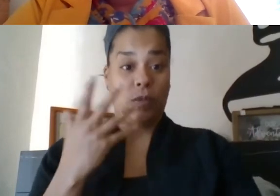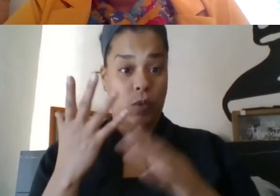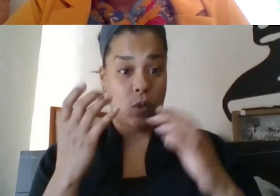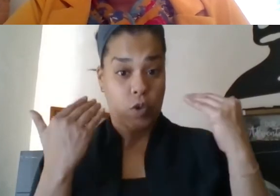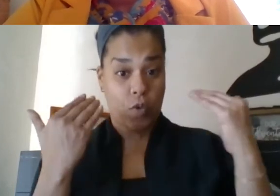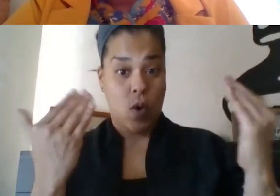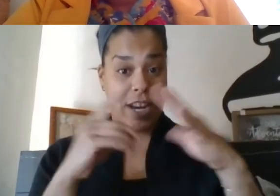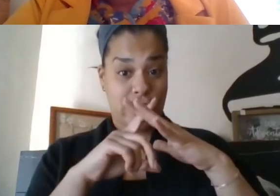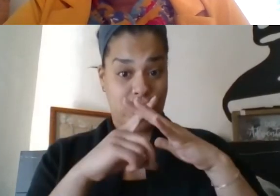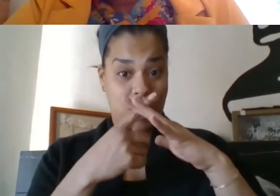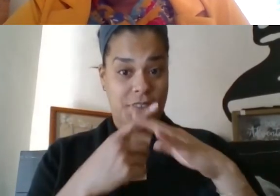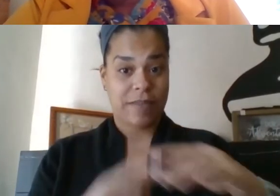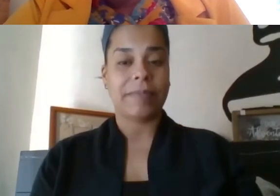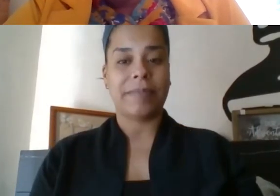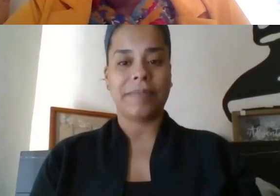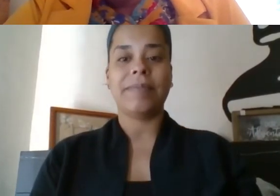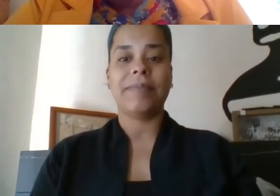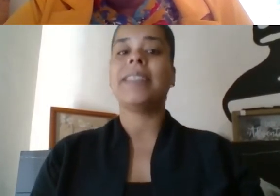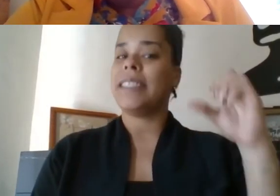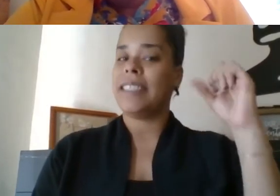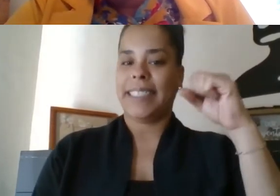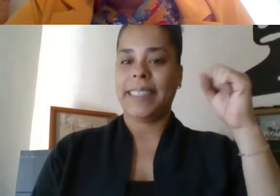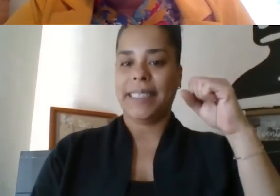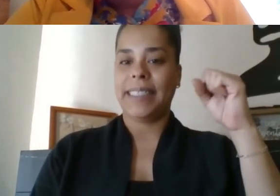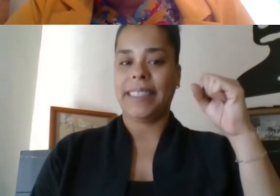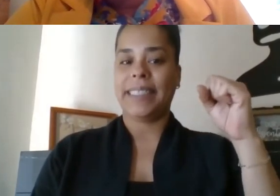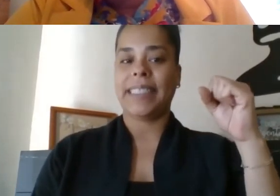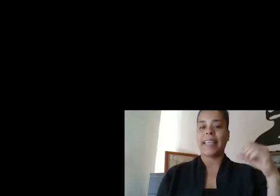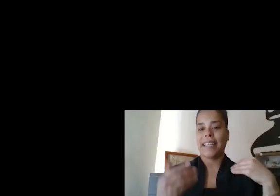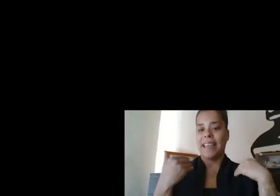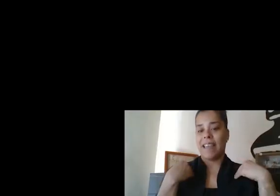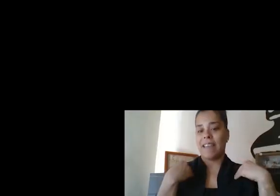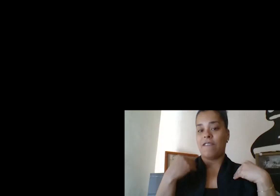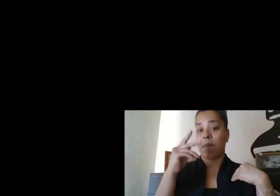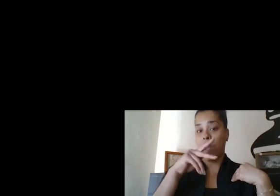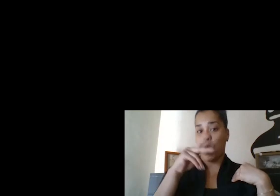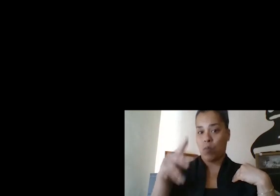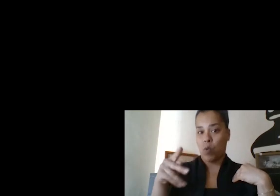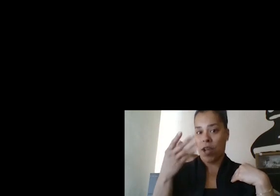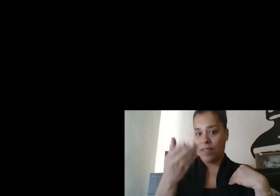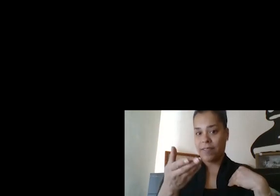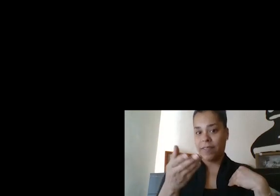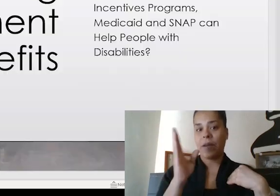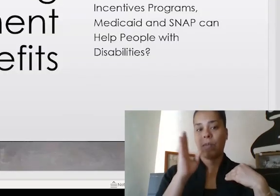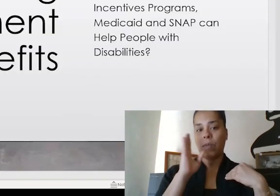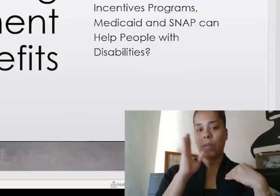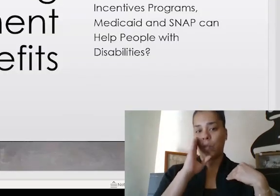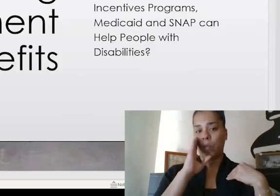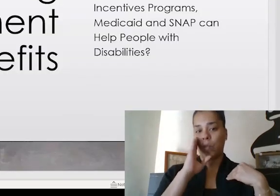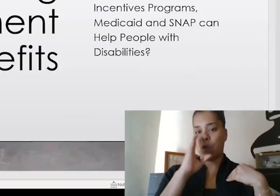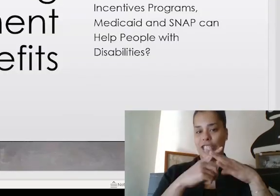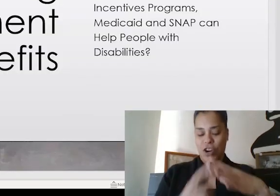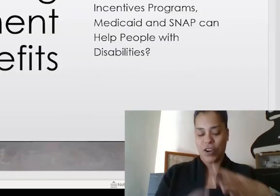started? Yes, I have a PowerPoint presentation for you all, and I'm going to get started.